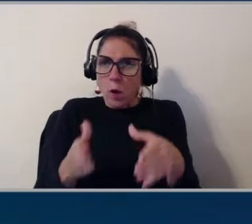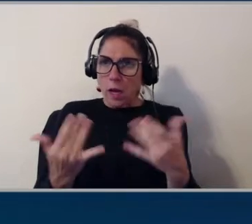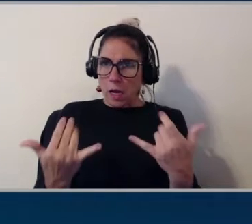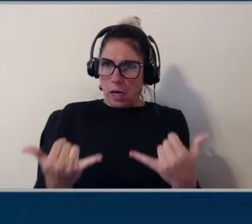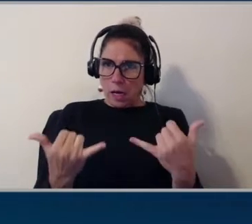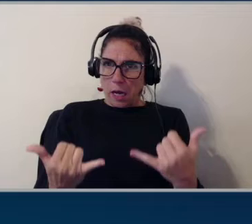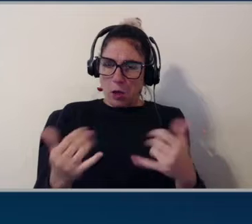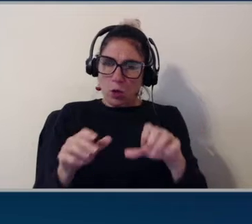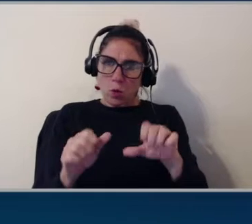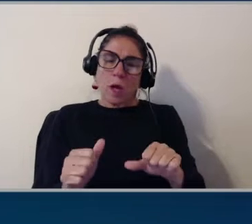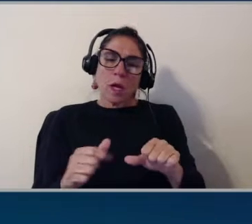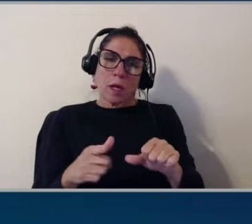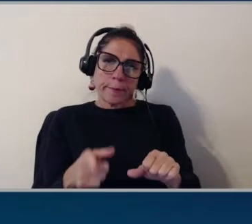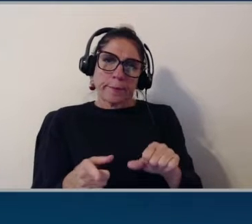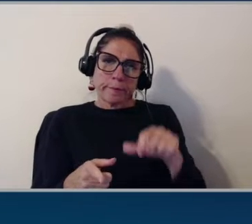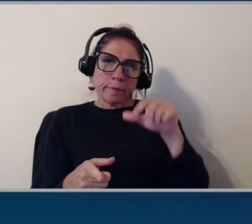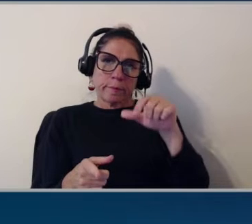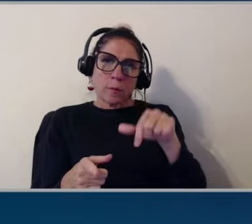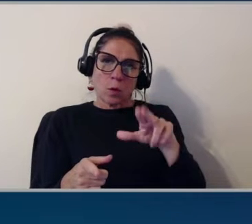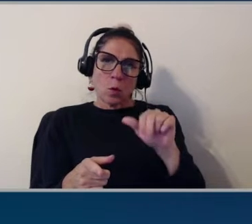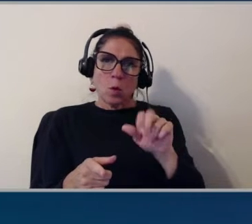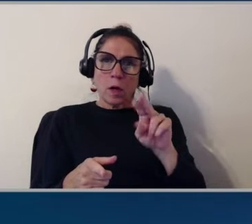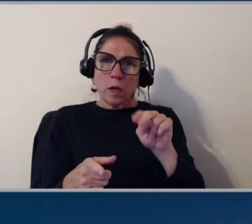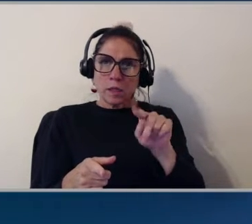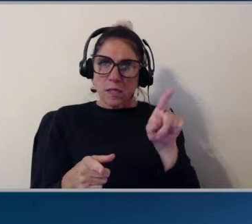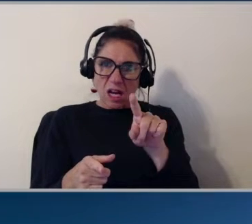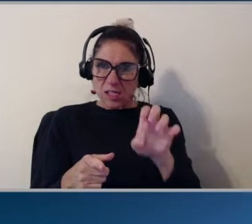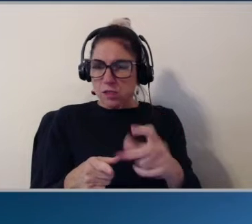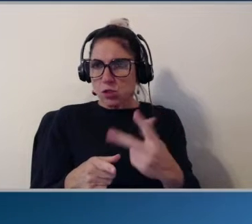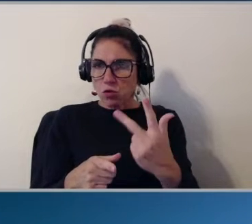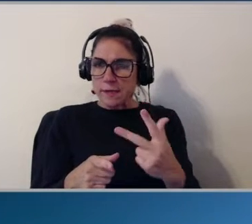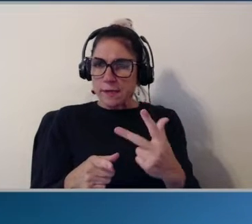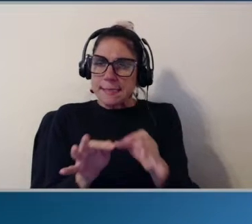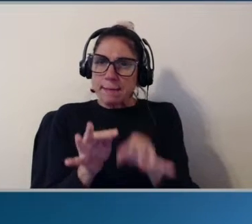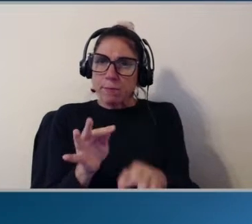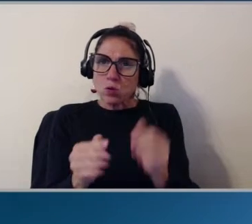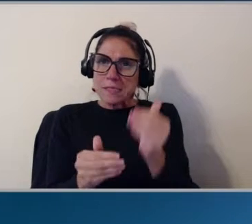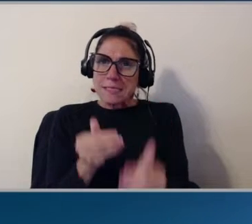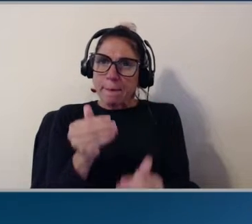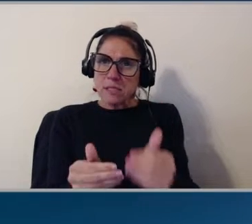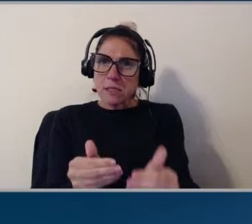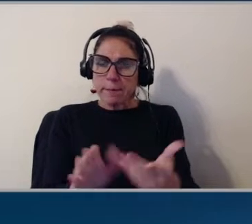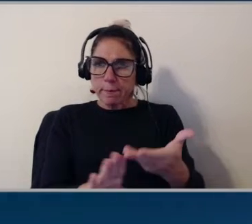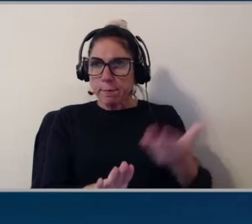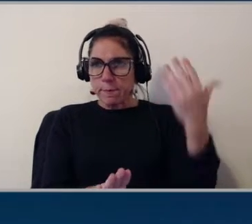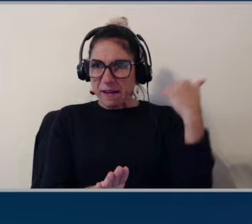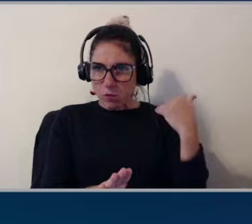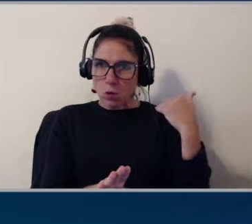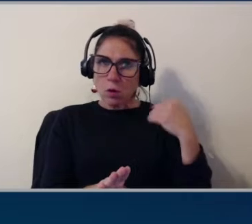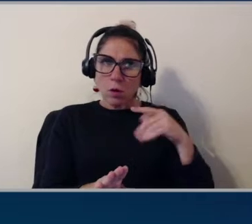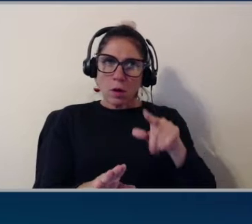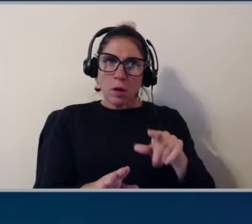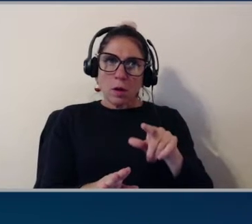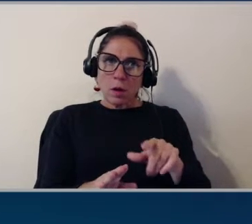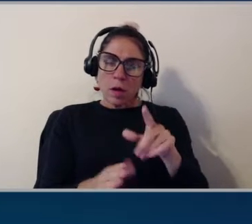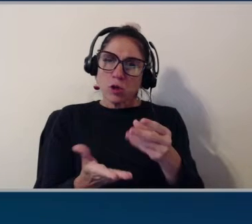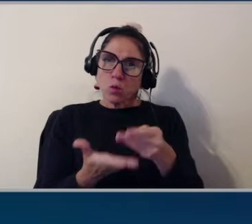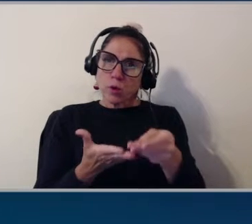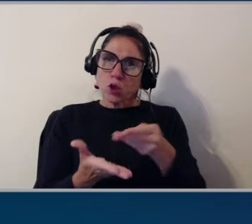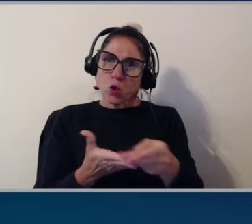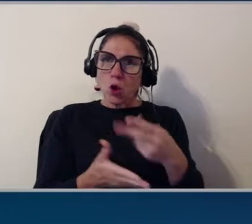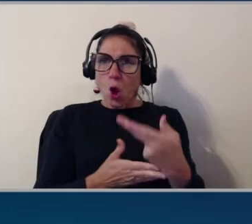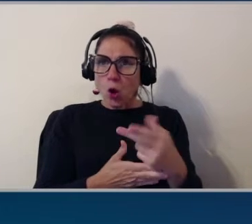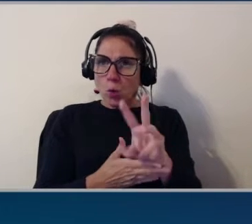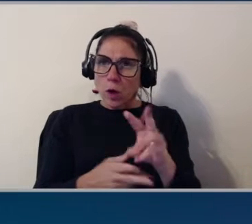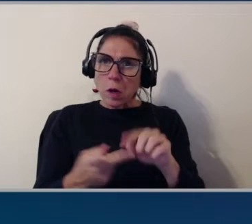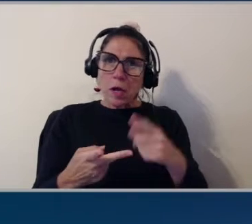quantize this model with 3 simple steps, right? Otherwise, earlier means you had to procure the hardware, understand which